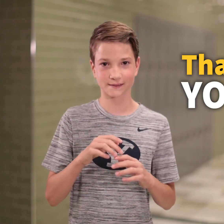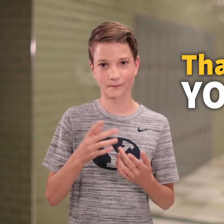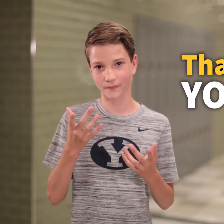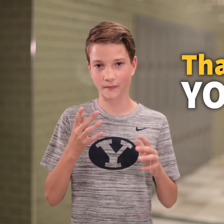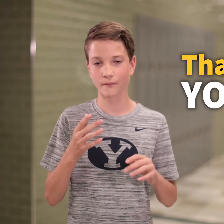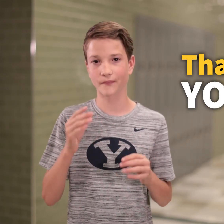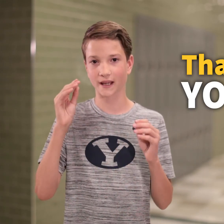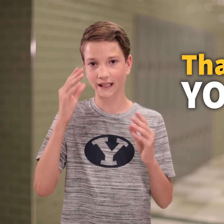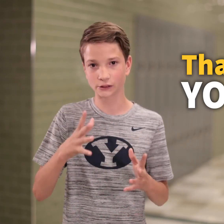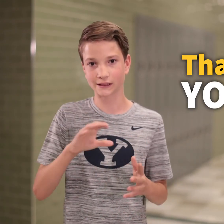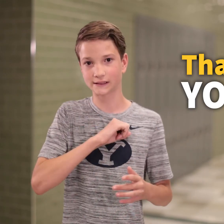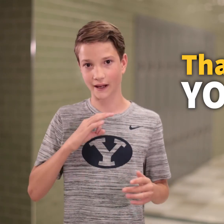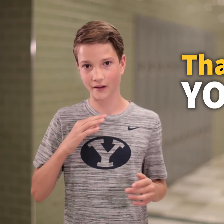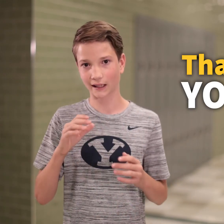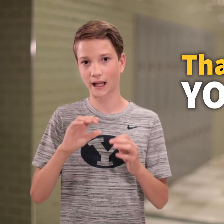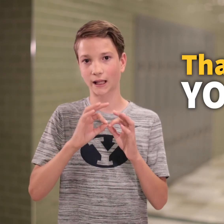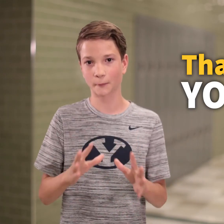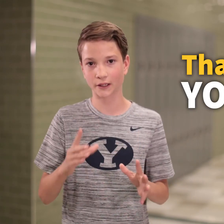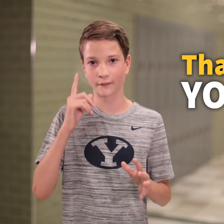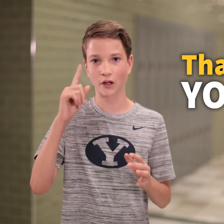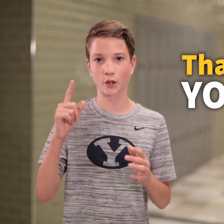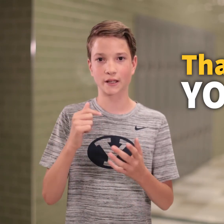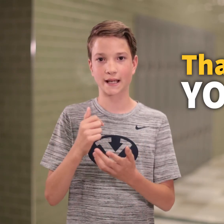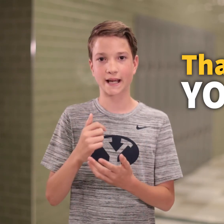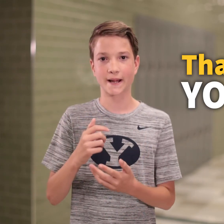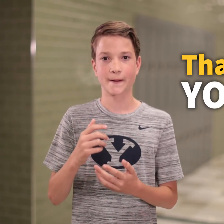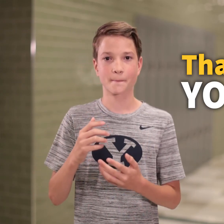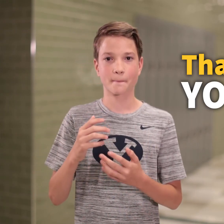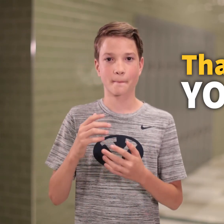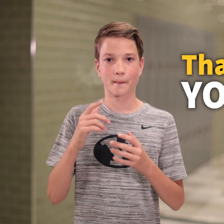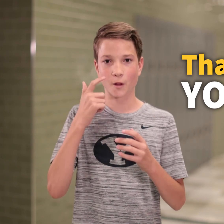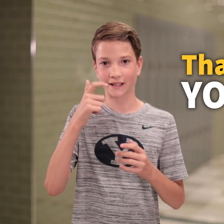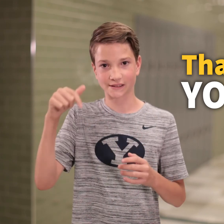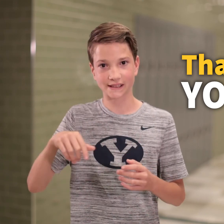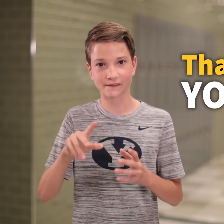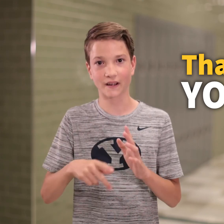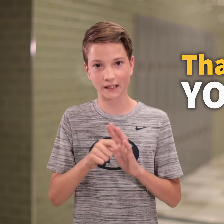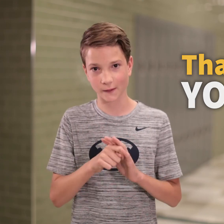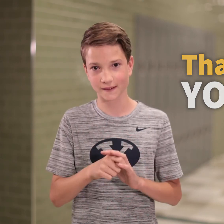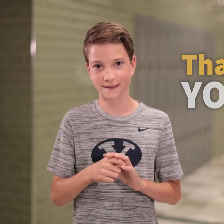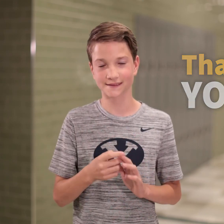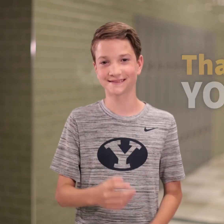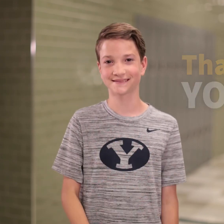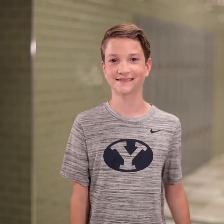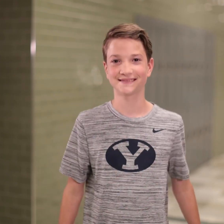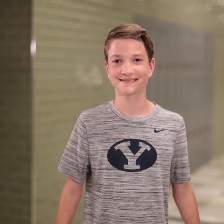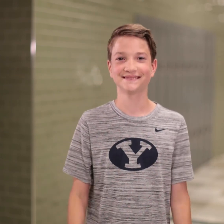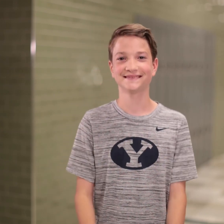Thank you to the school administrators, teachers, and interpreters for watching this video.